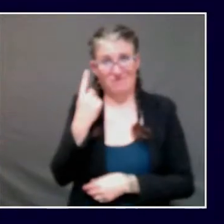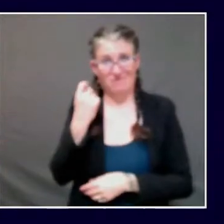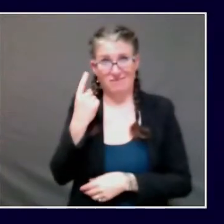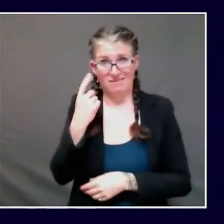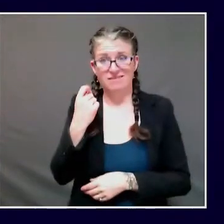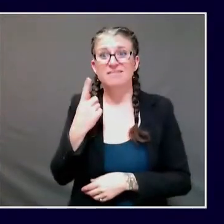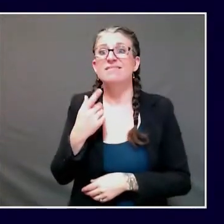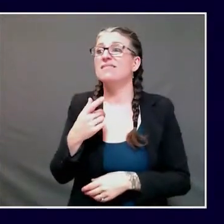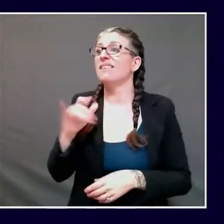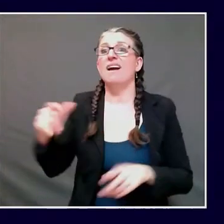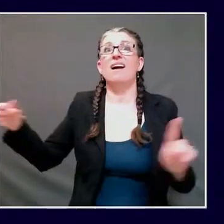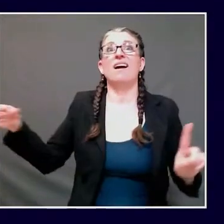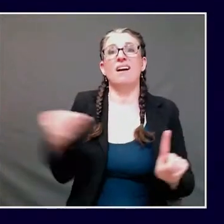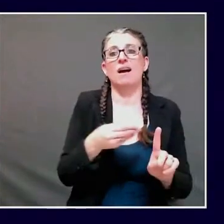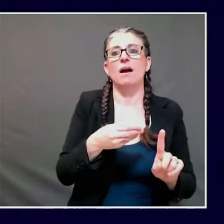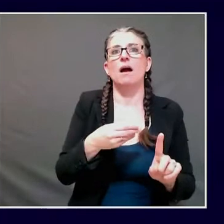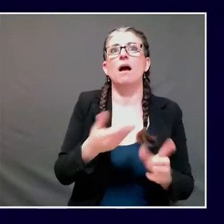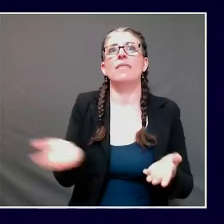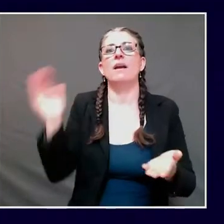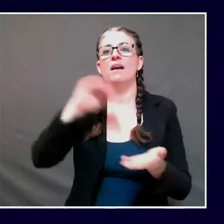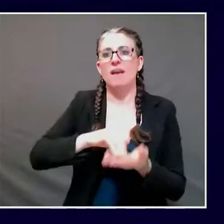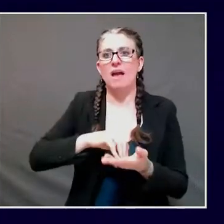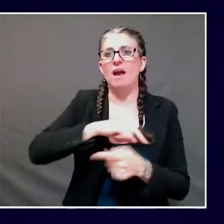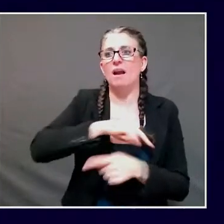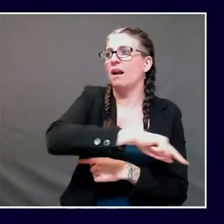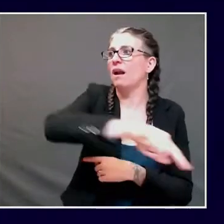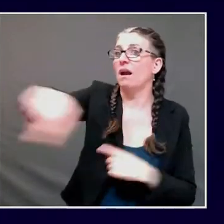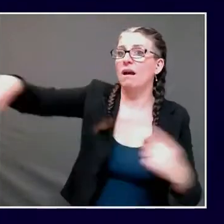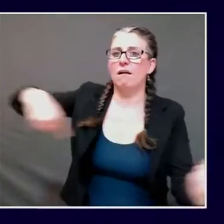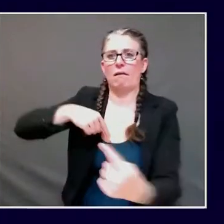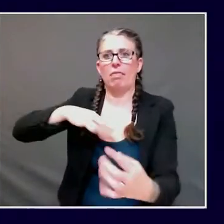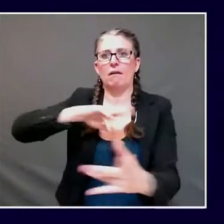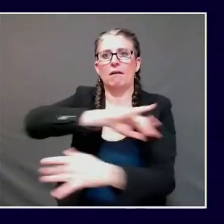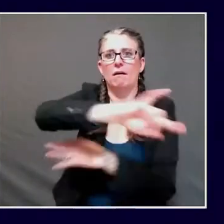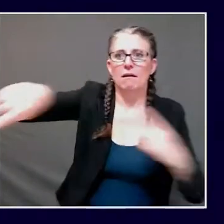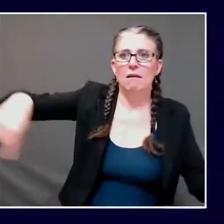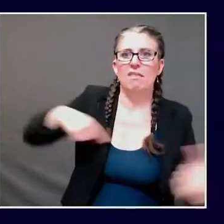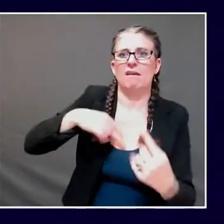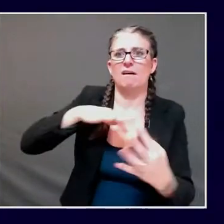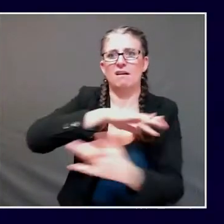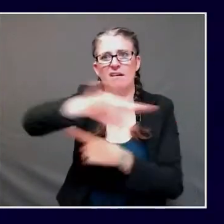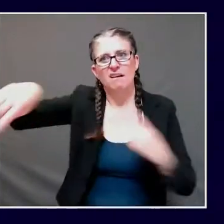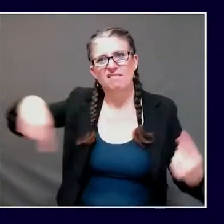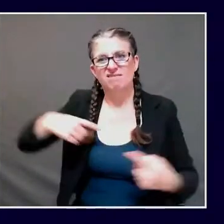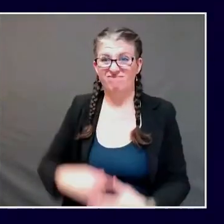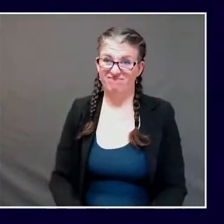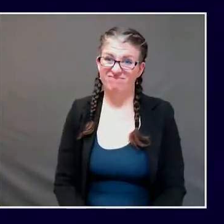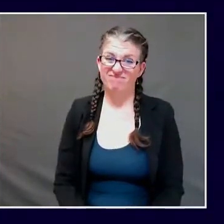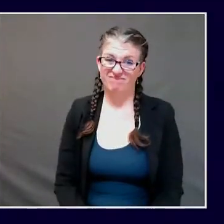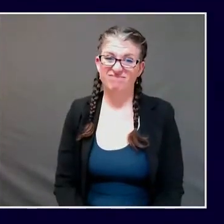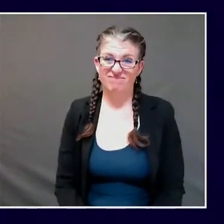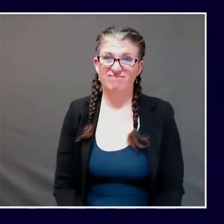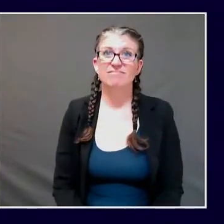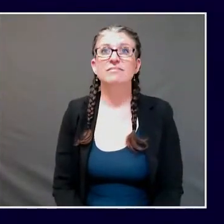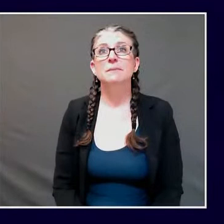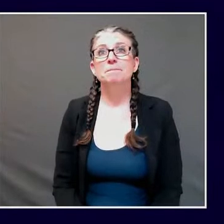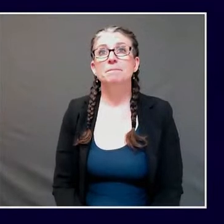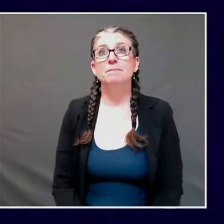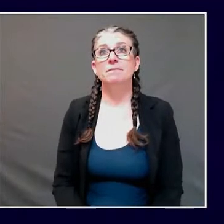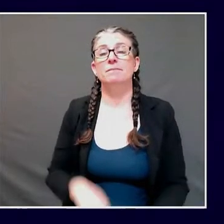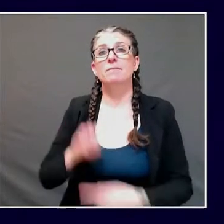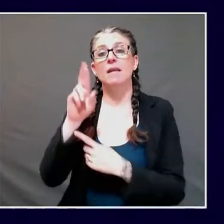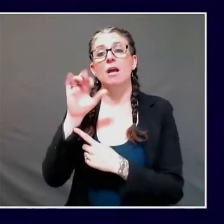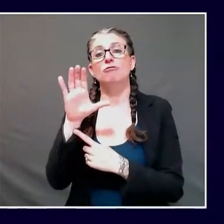about testing. One is pretty quick. Dr. Shah, is it true that the CDC lab is not going to be running results on Thursday and Friday of this